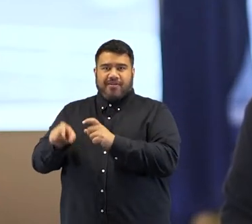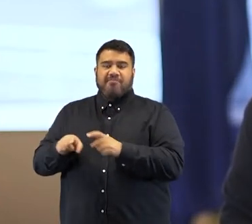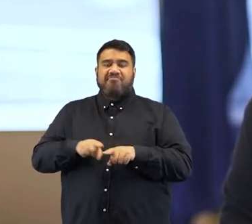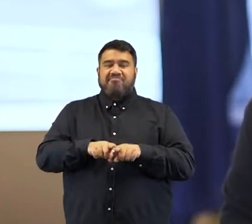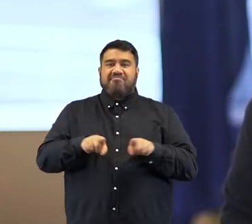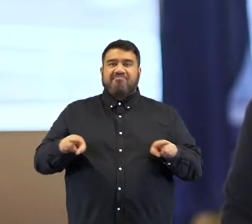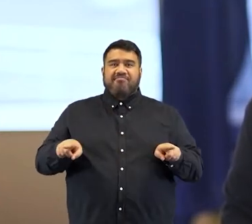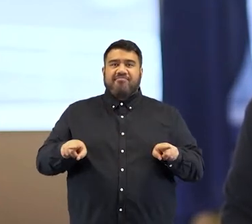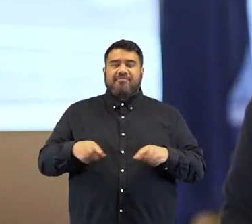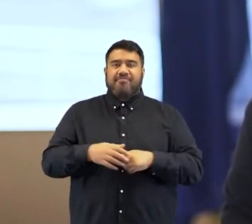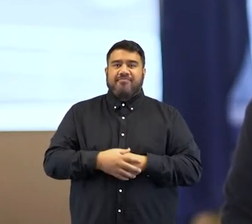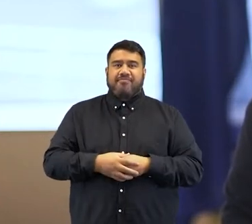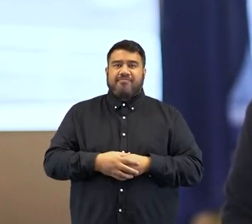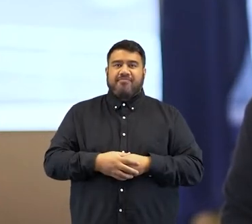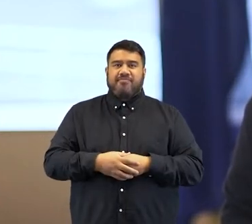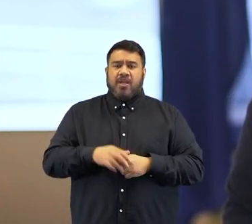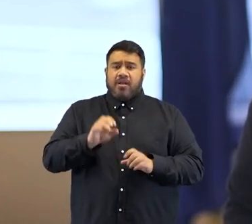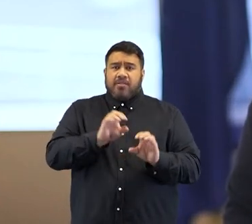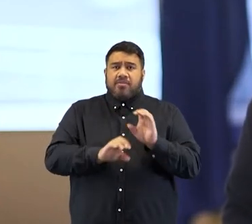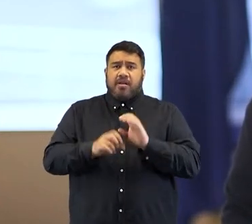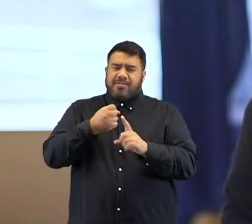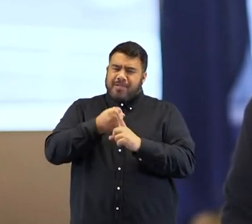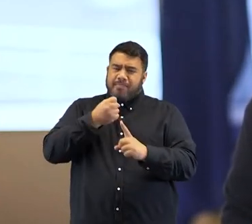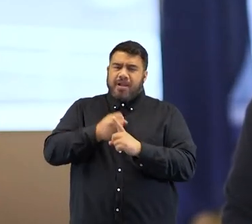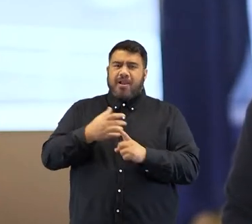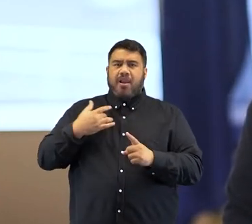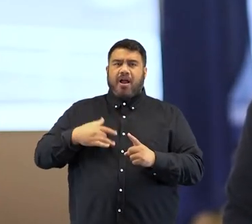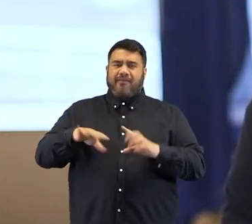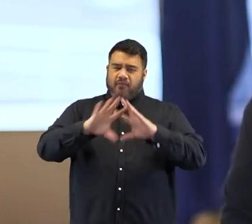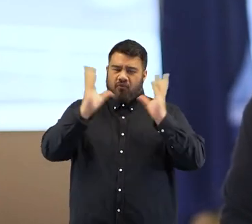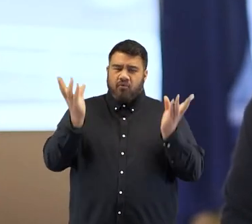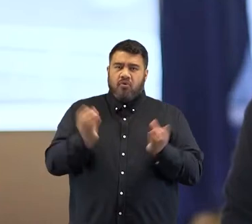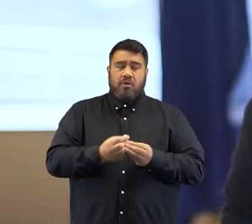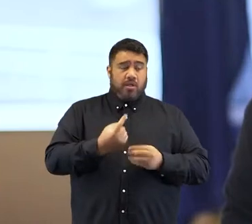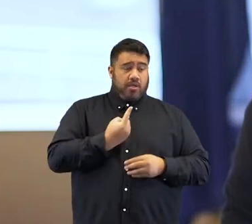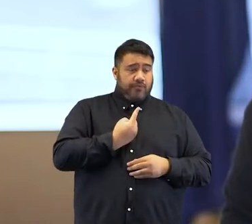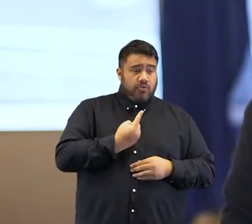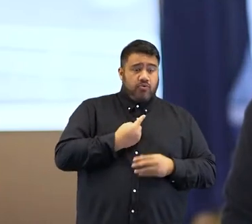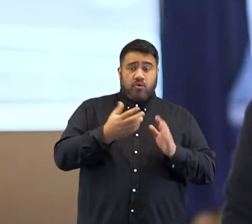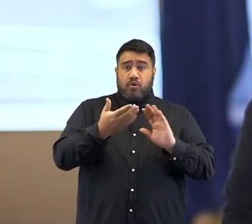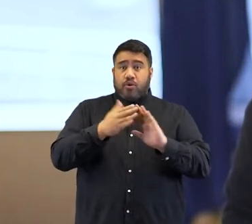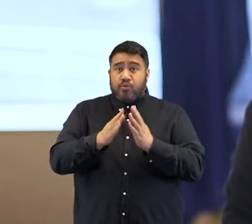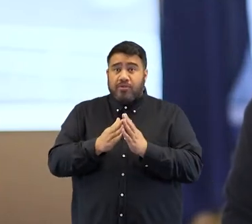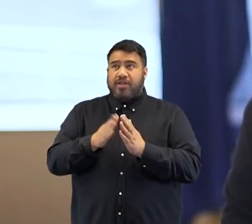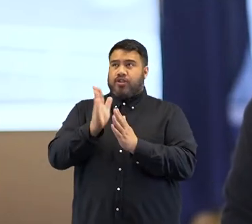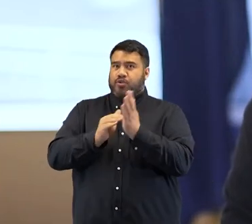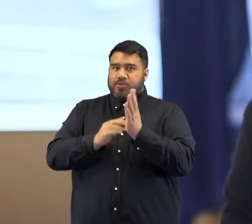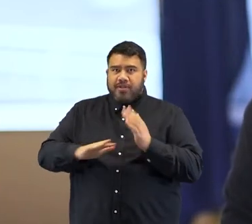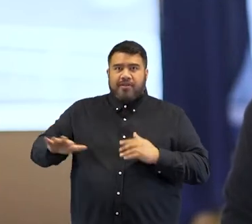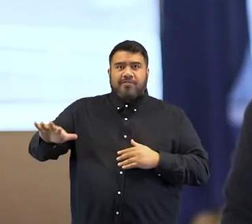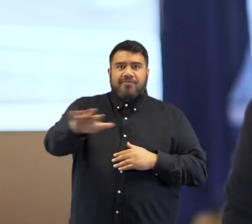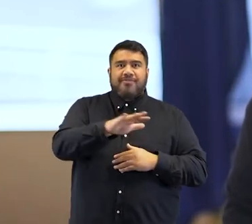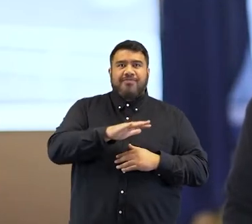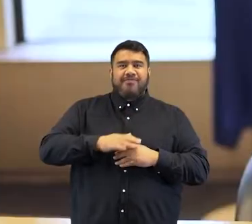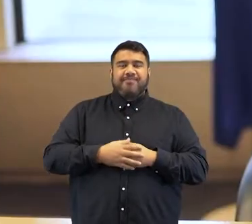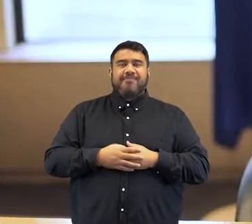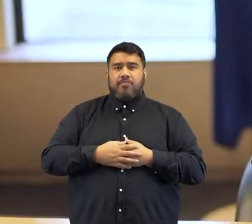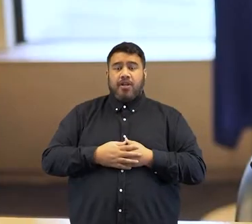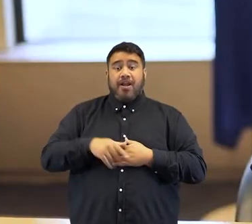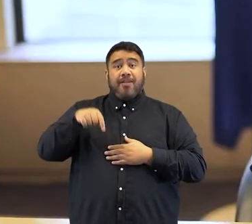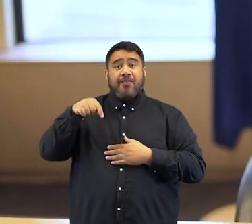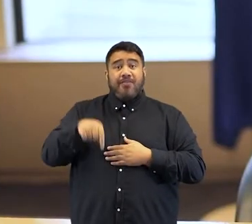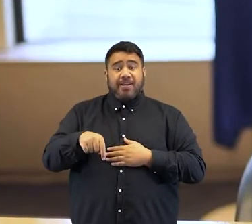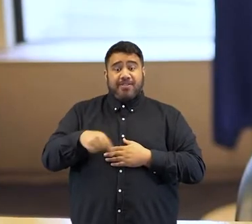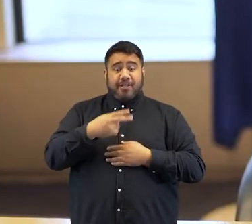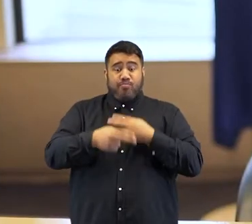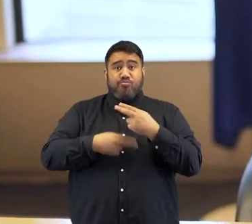has a significant impact on all aspects of our lives, individually and as a community and as a country. The